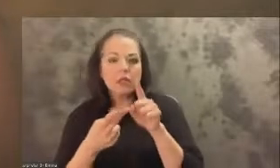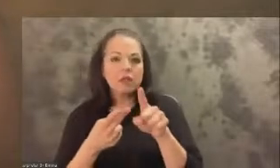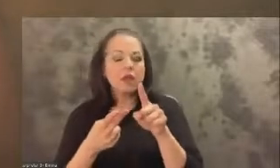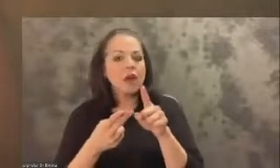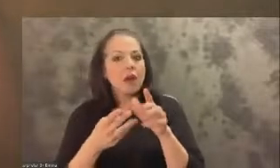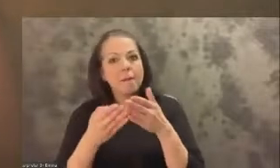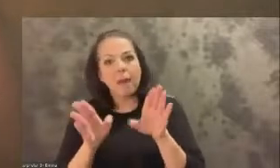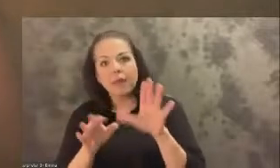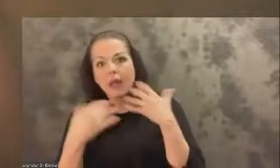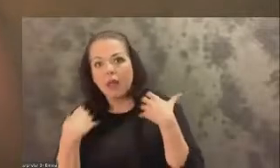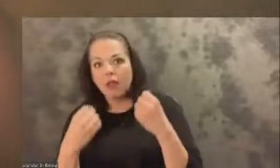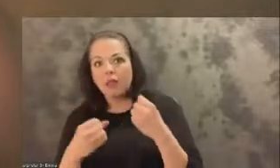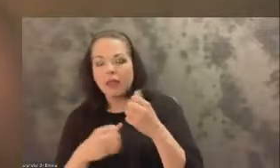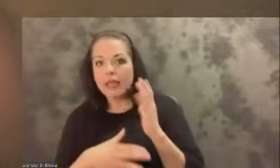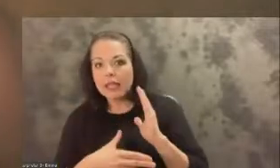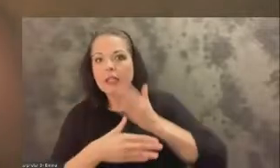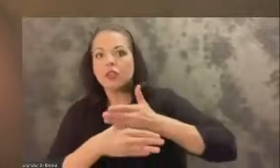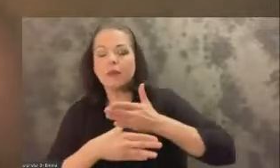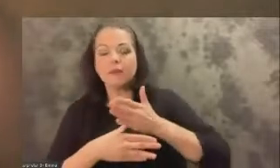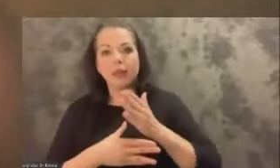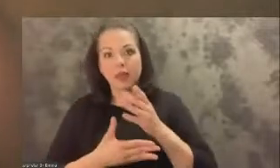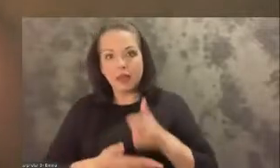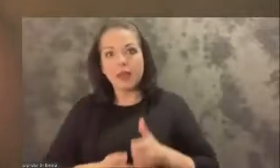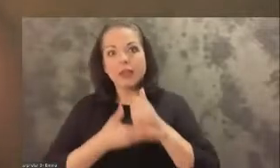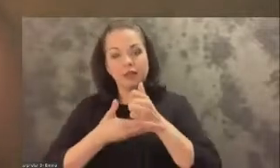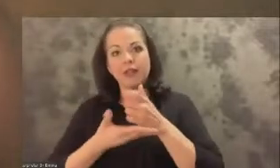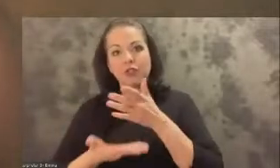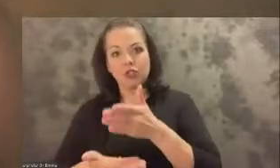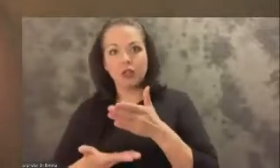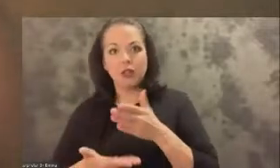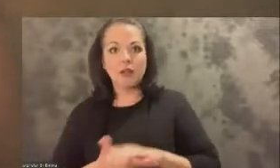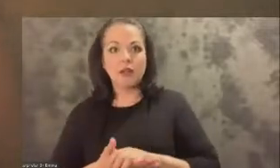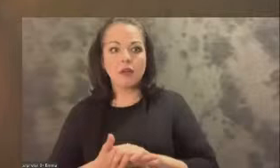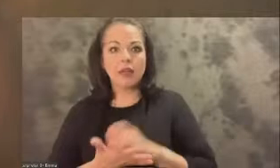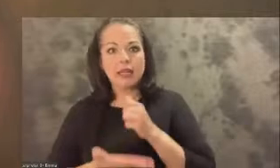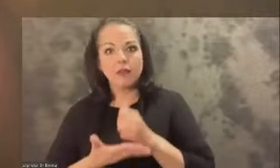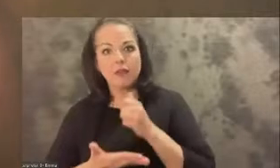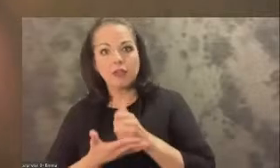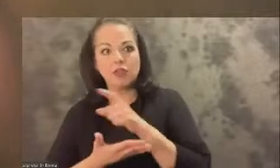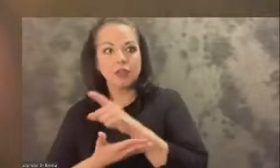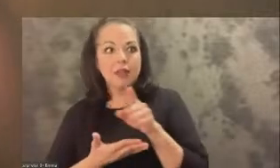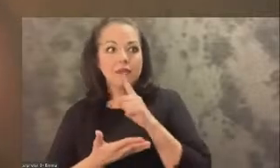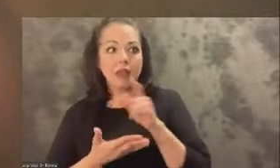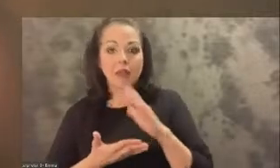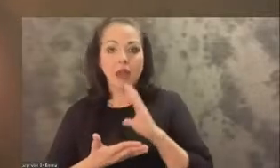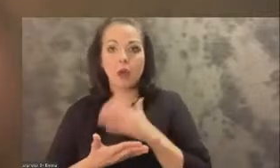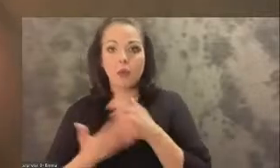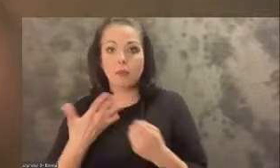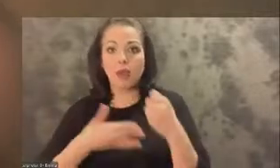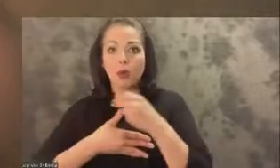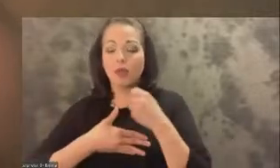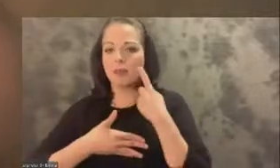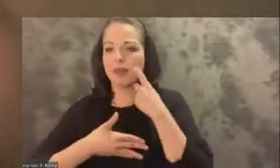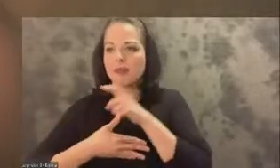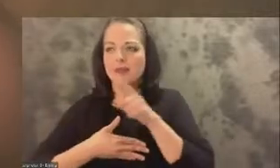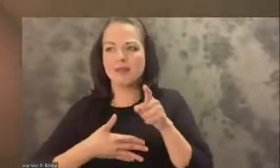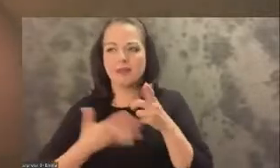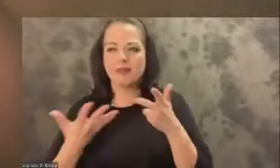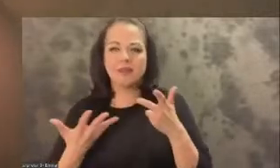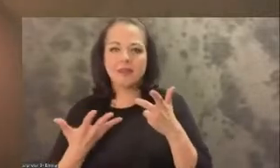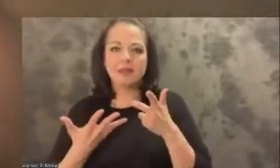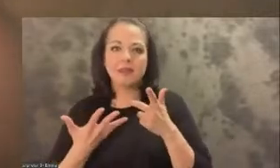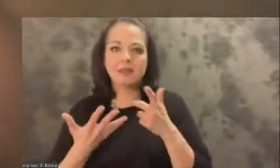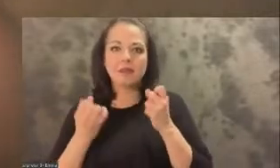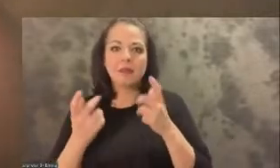intervention that's going to need to be a priority of ours because it's not, and especially